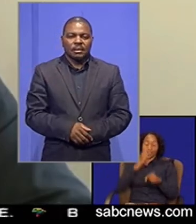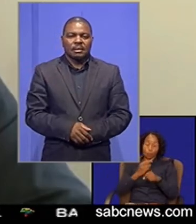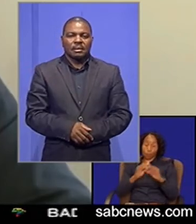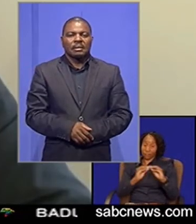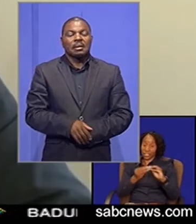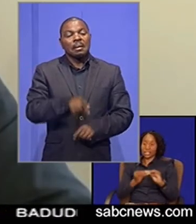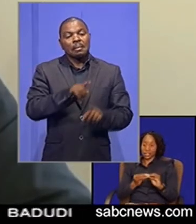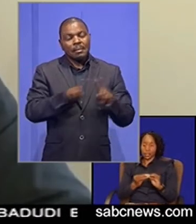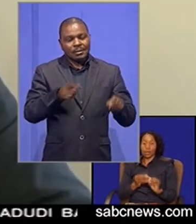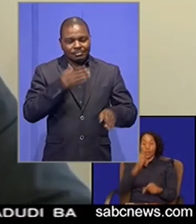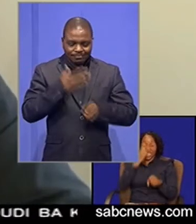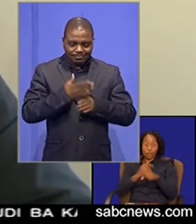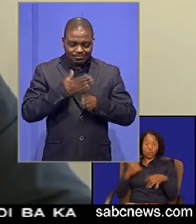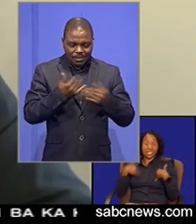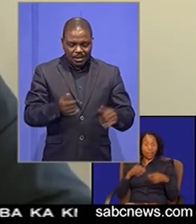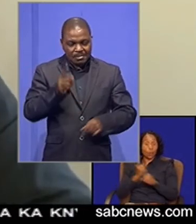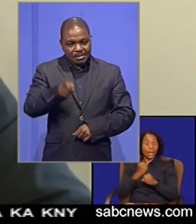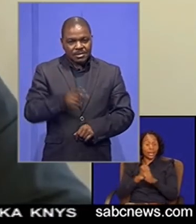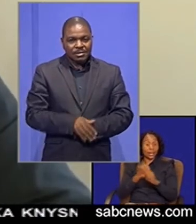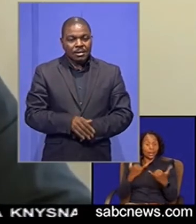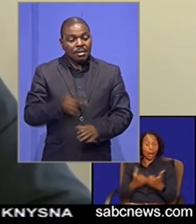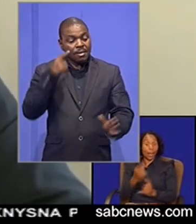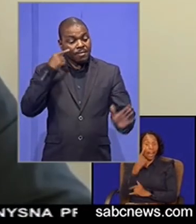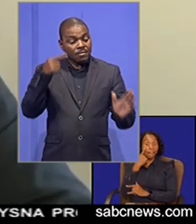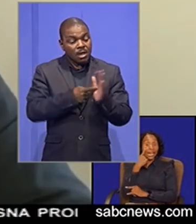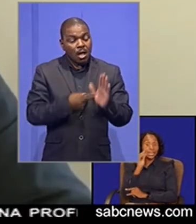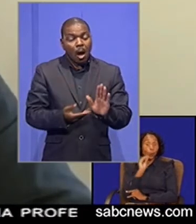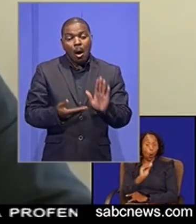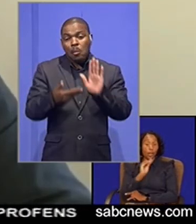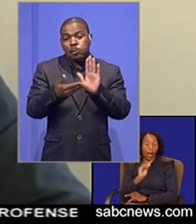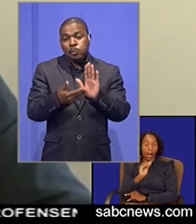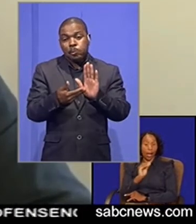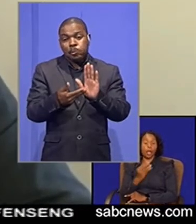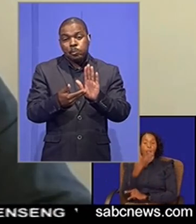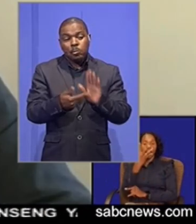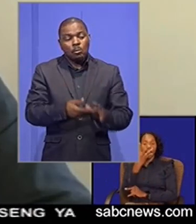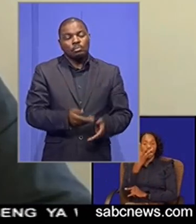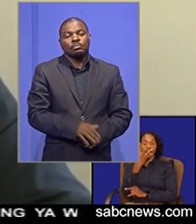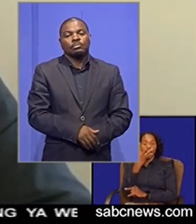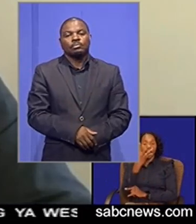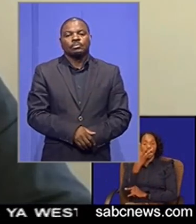Evidence corner, you have nothing to lose.